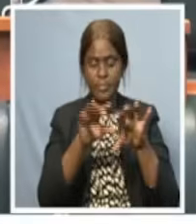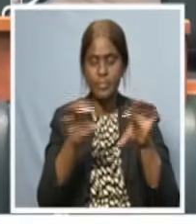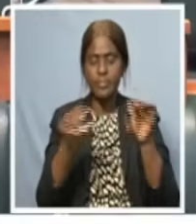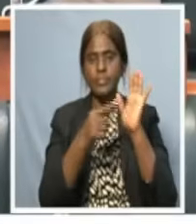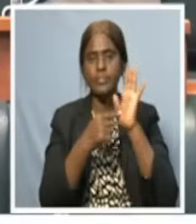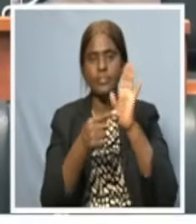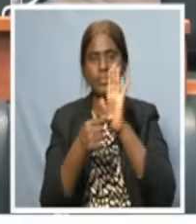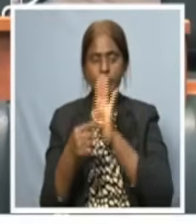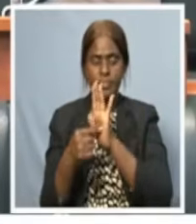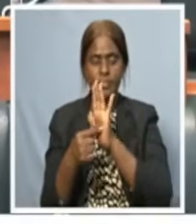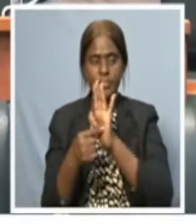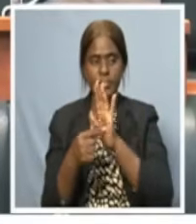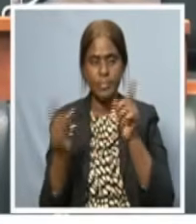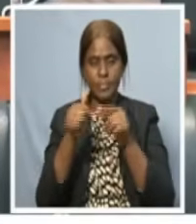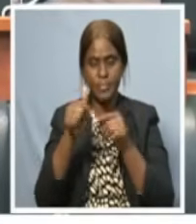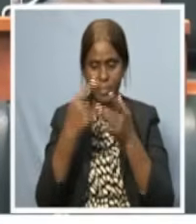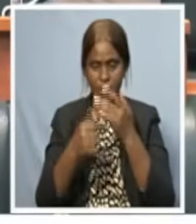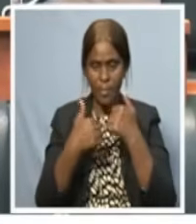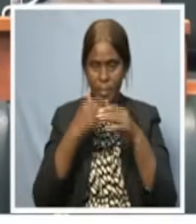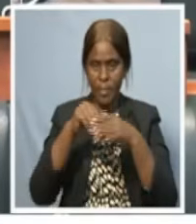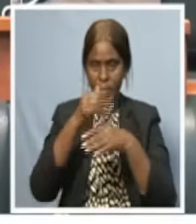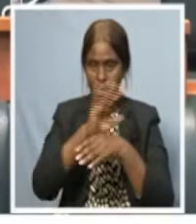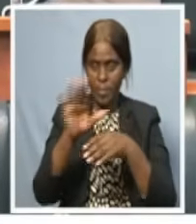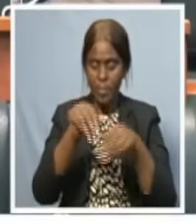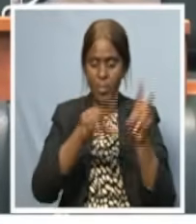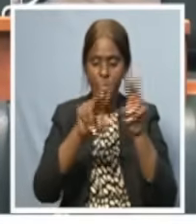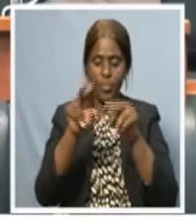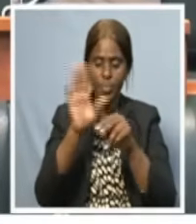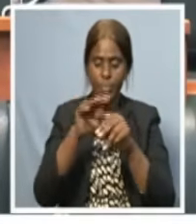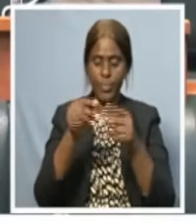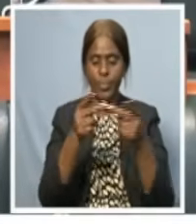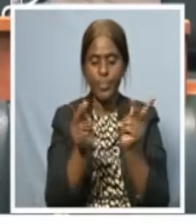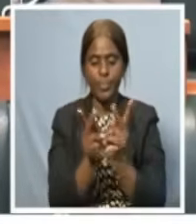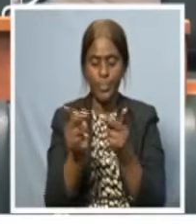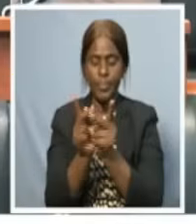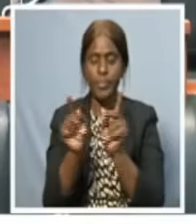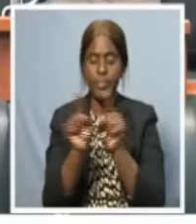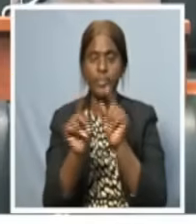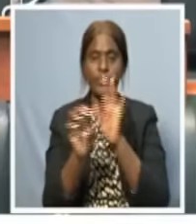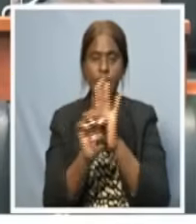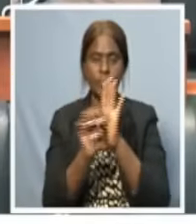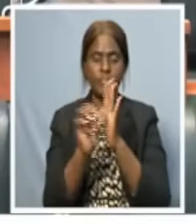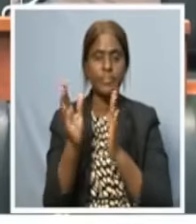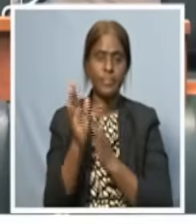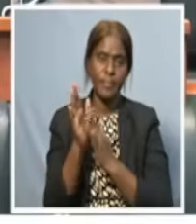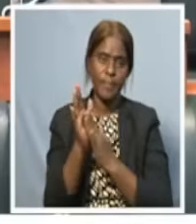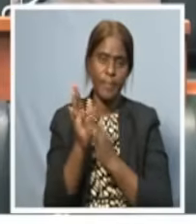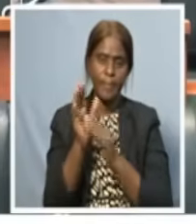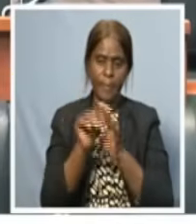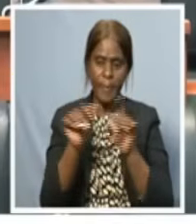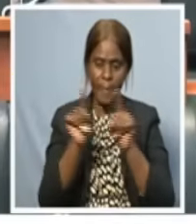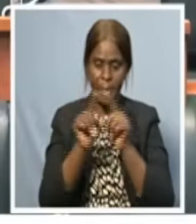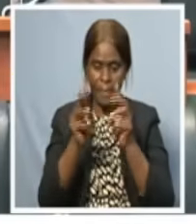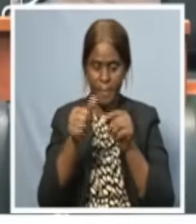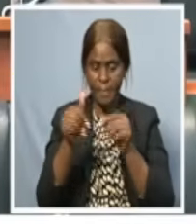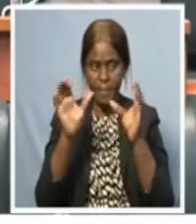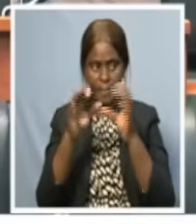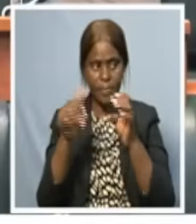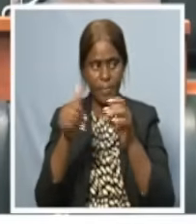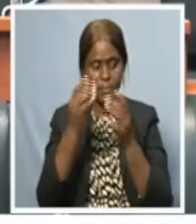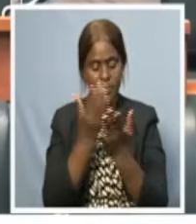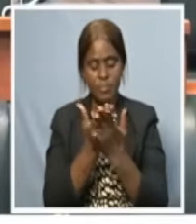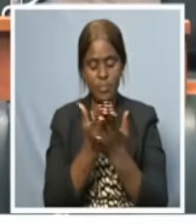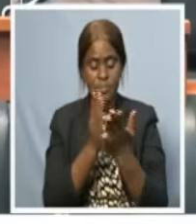children exposed when they are outside supervised spaces such as schools. In this regard, the